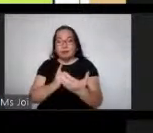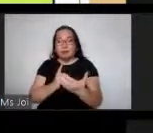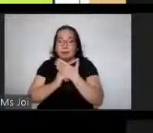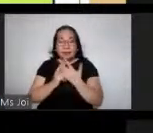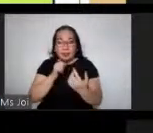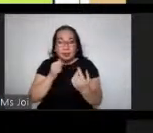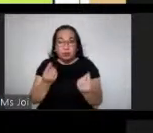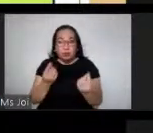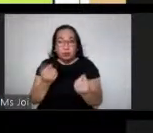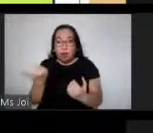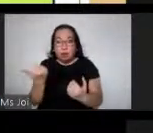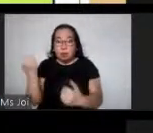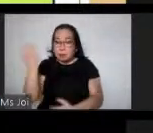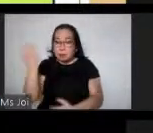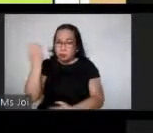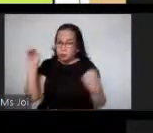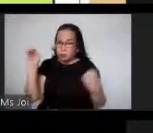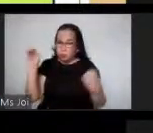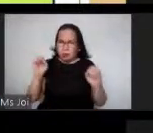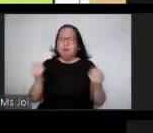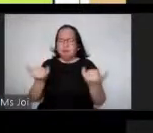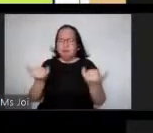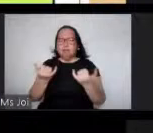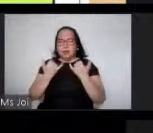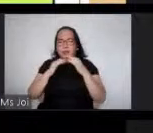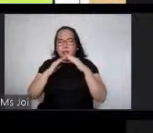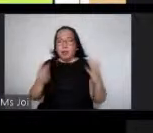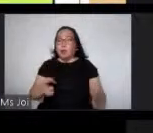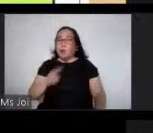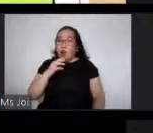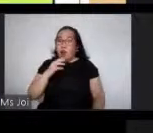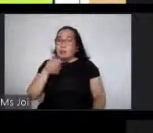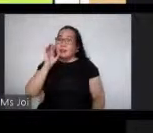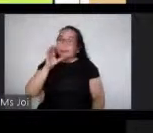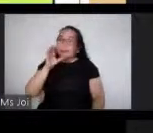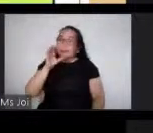kailangan gawin sa labas. Stay hydrated.